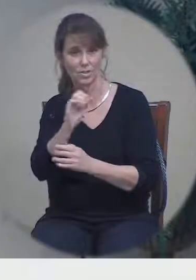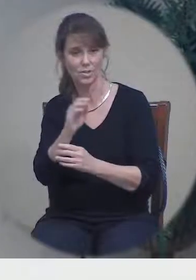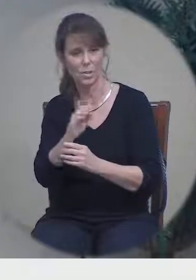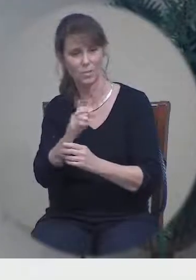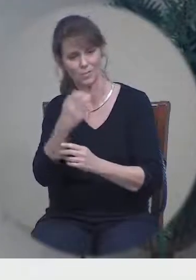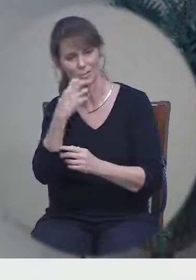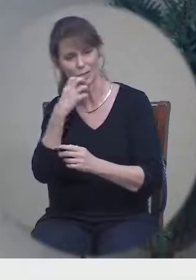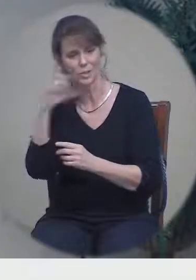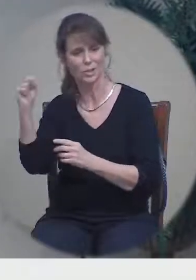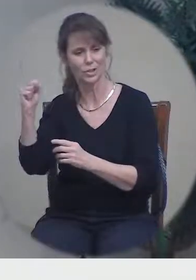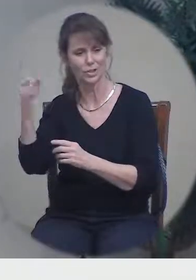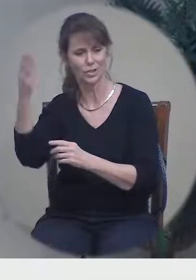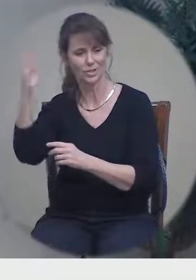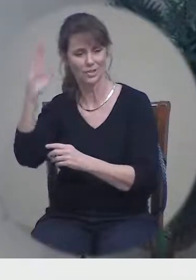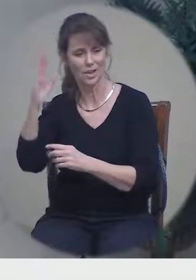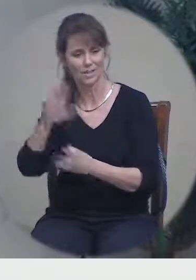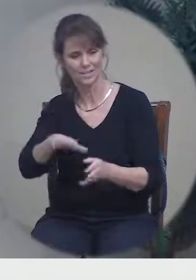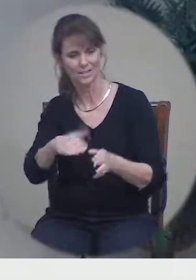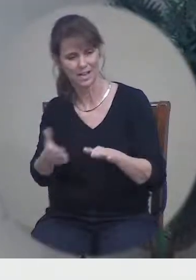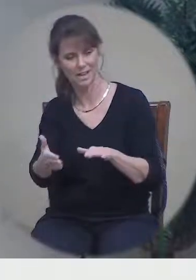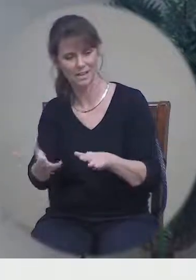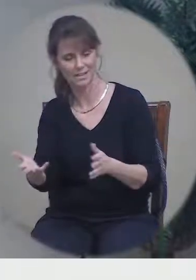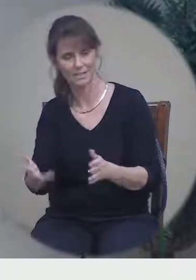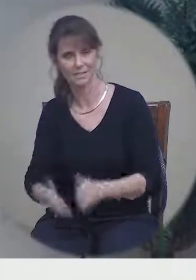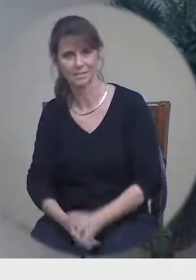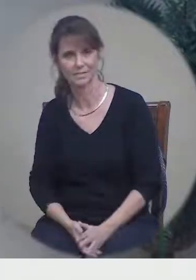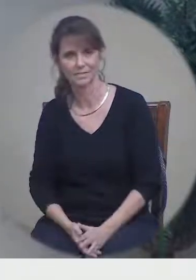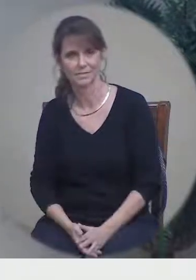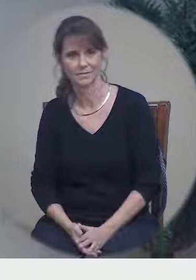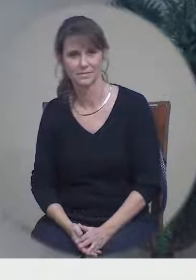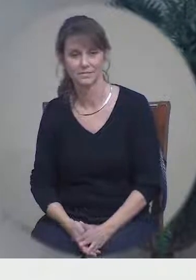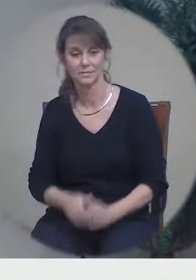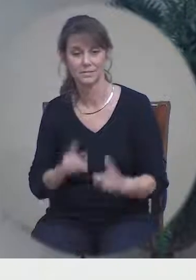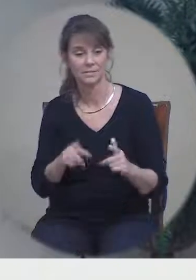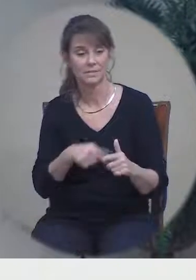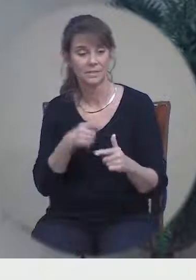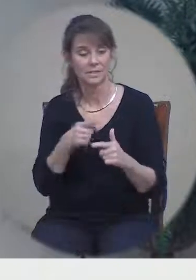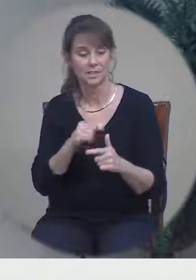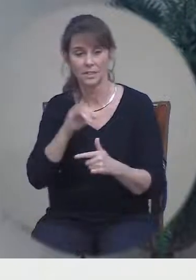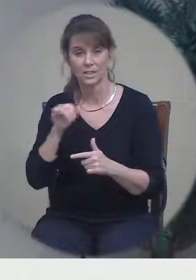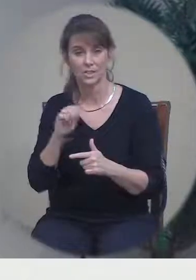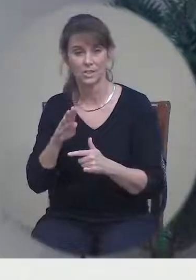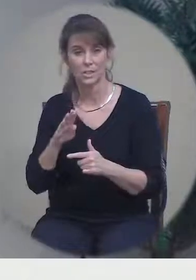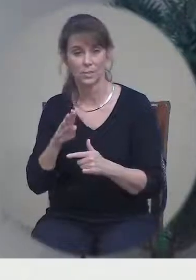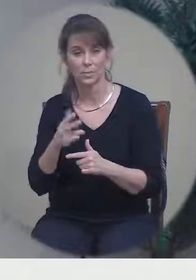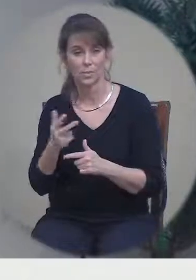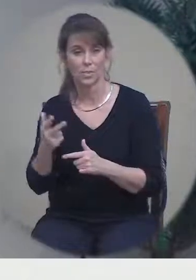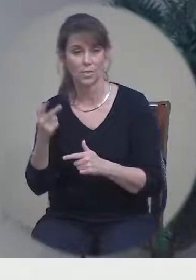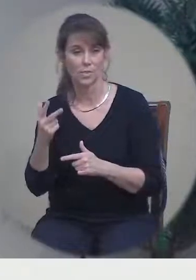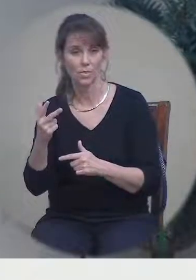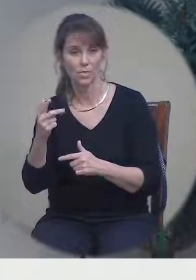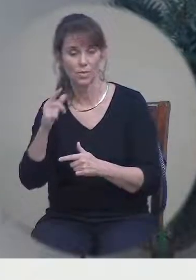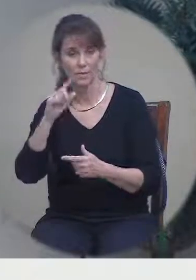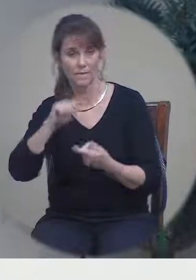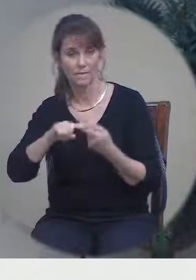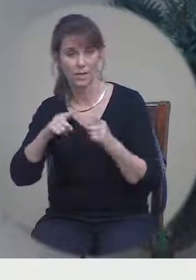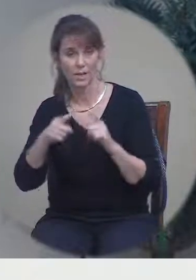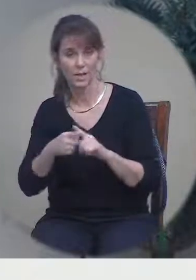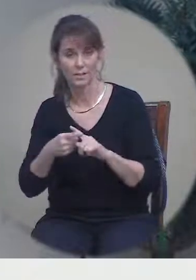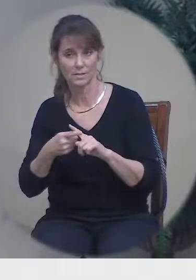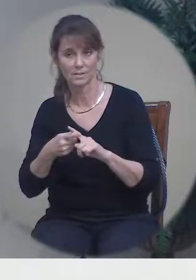And then we have basically Job's three friends, at the end of chapter 2, Bildad, Zophar, and Eliphaz. They